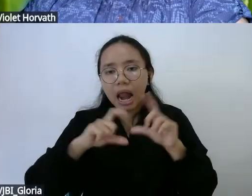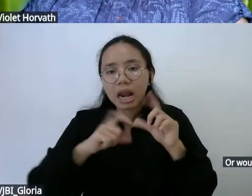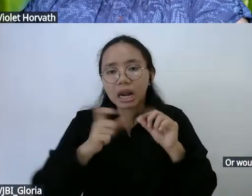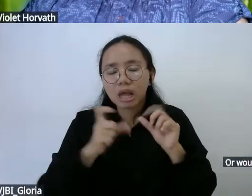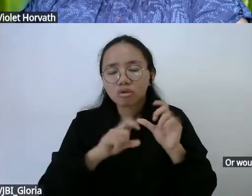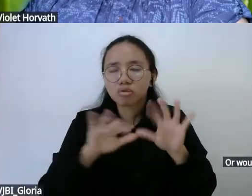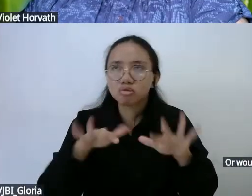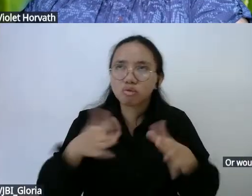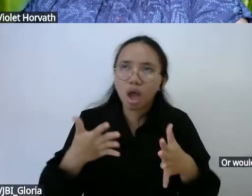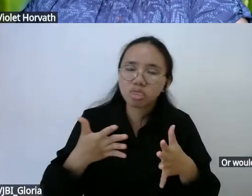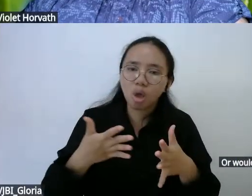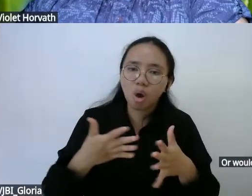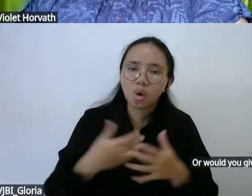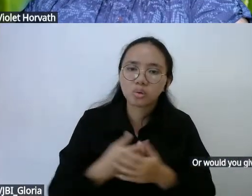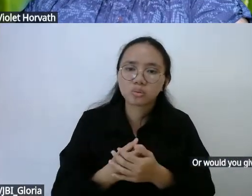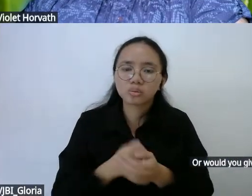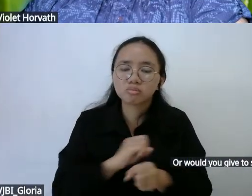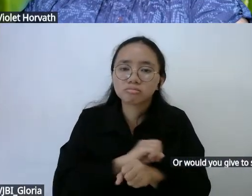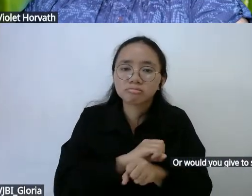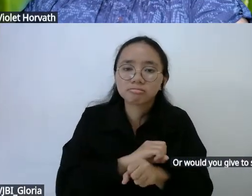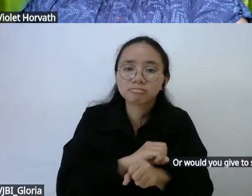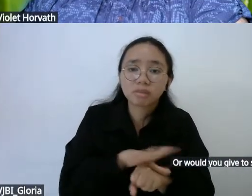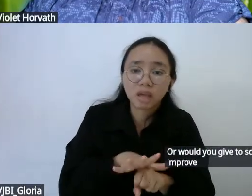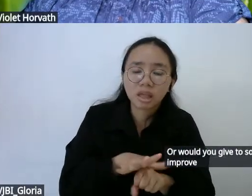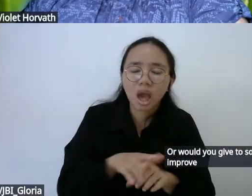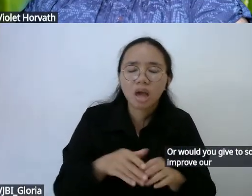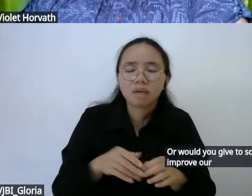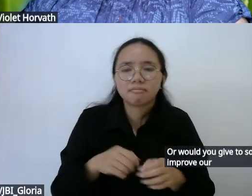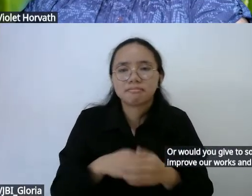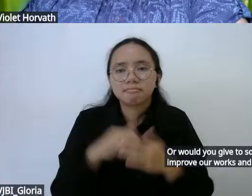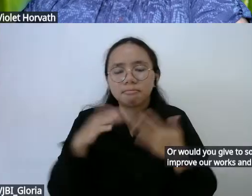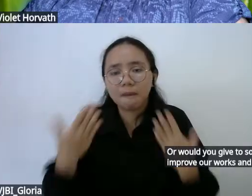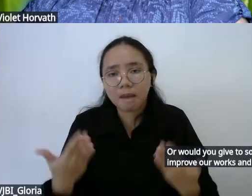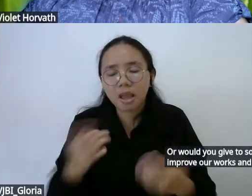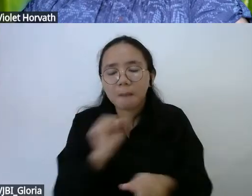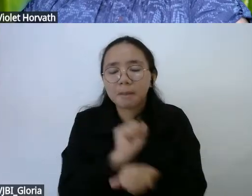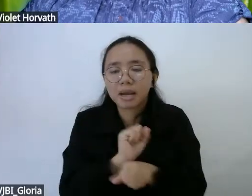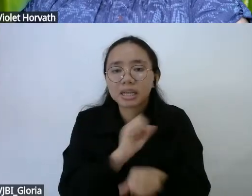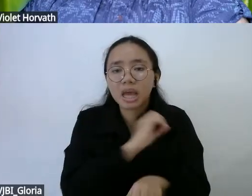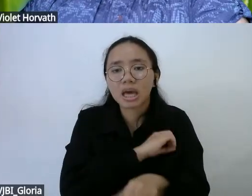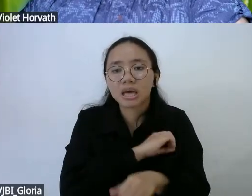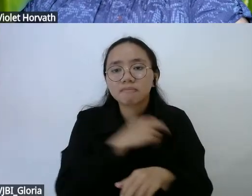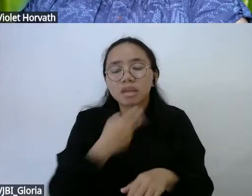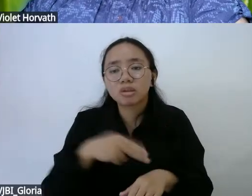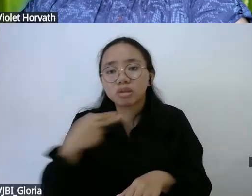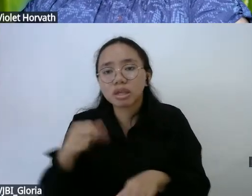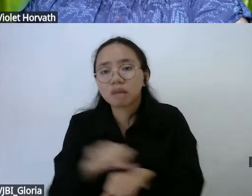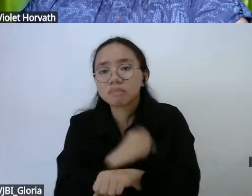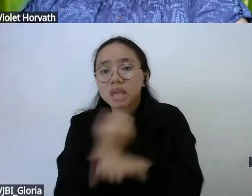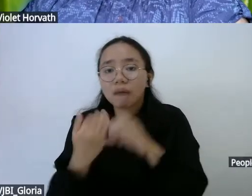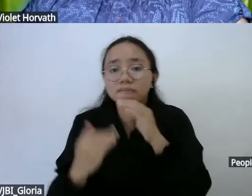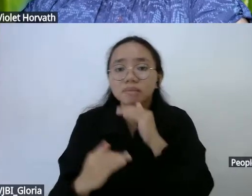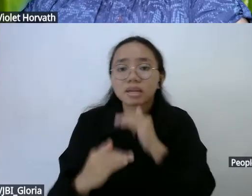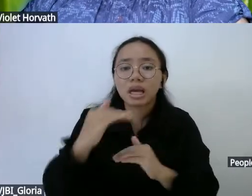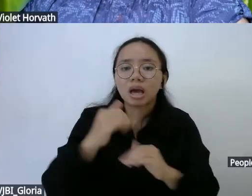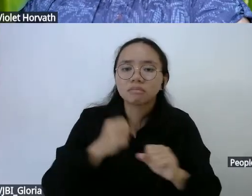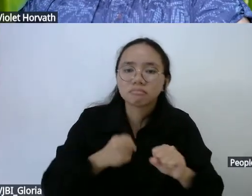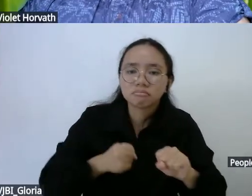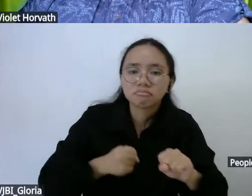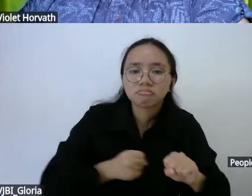and to APSDC to help us to improve our works and support people with disabilities better. Thank you.